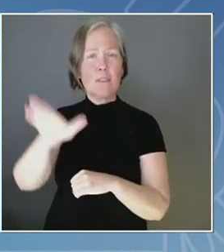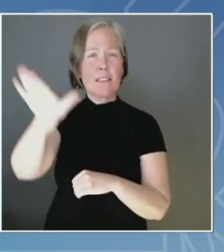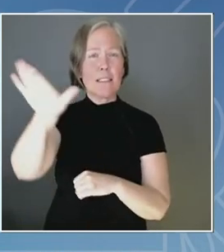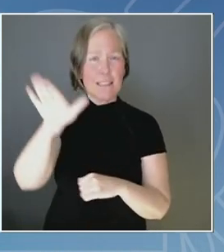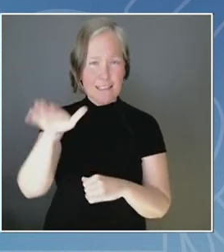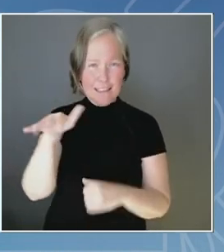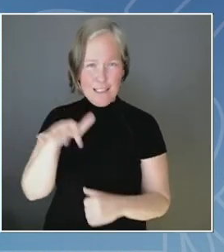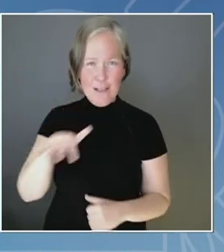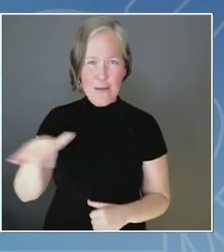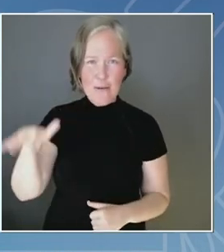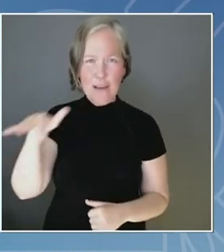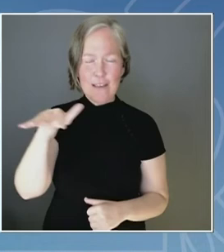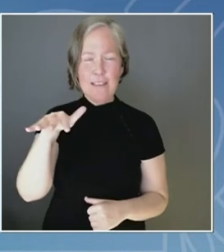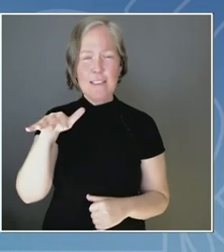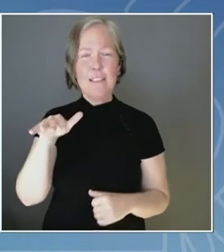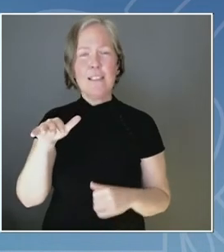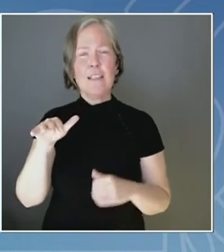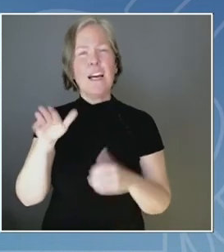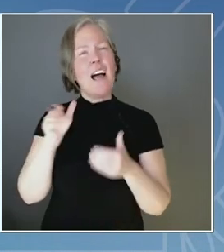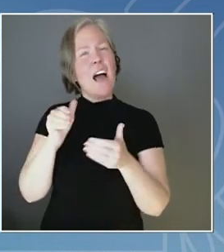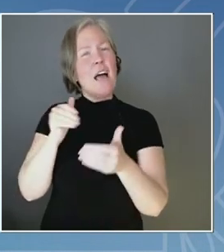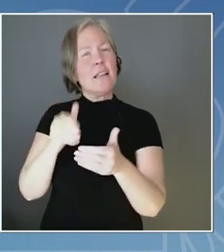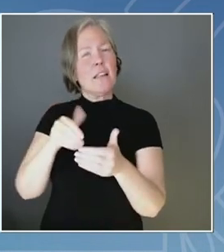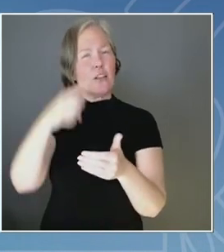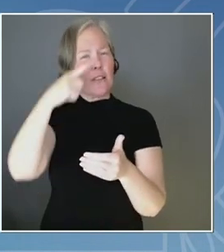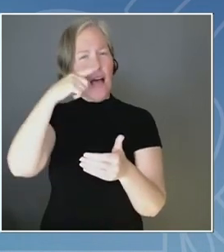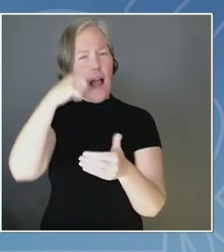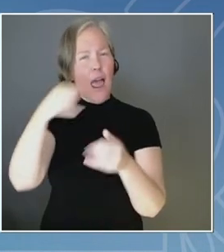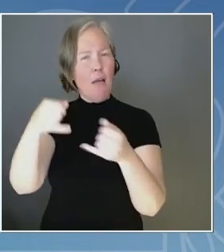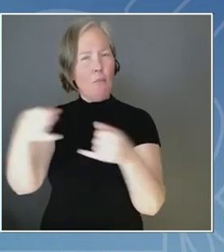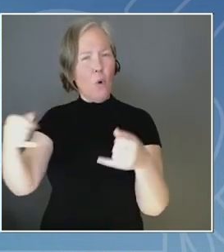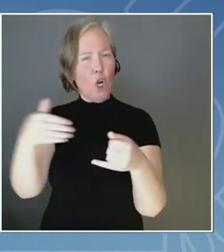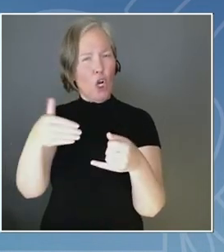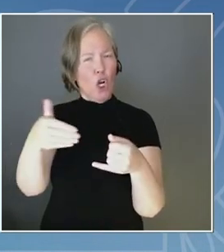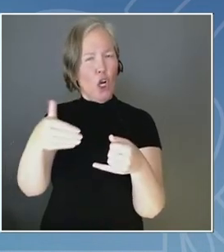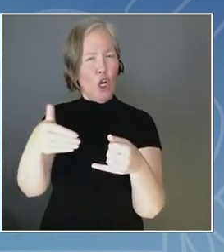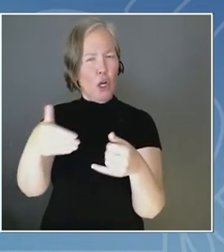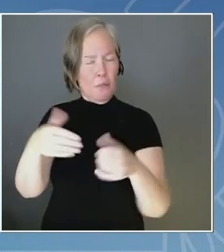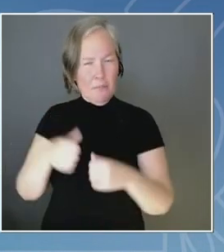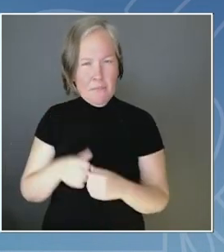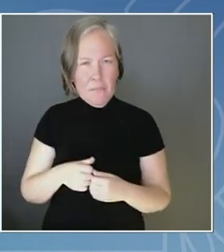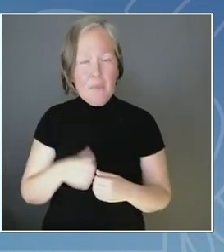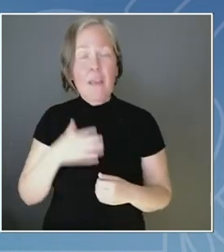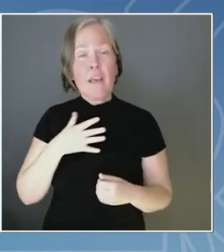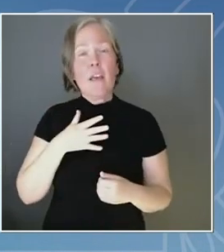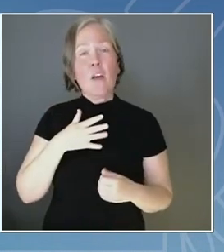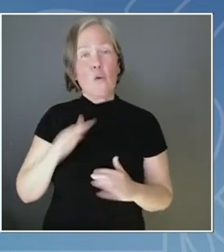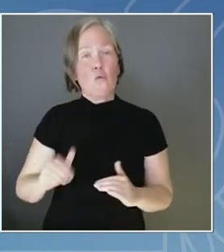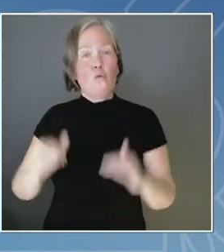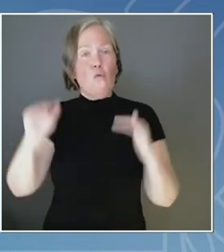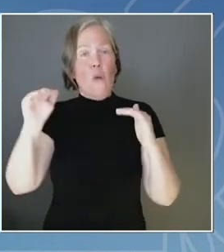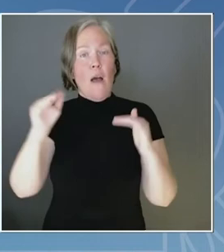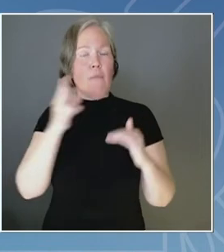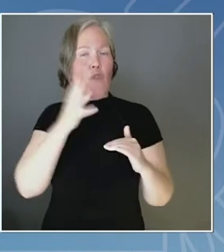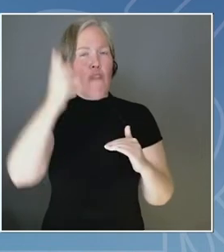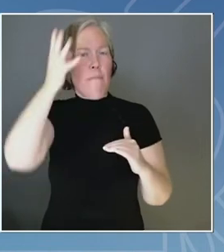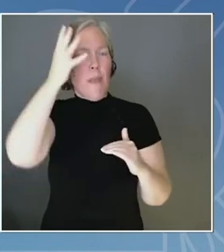sort of towards the Thai border. And I grew up with my grandparents there